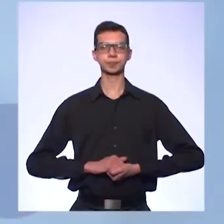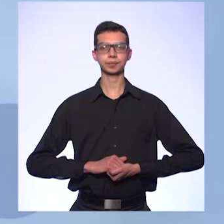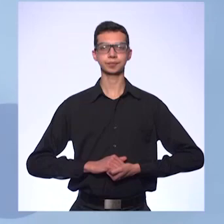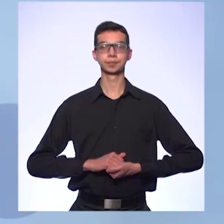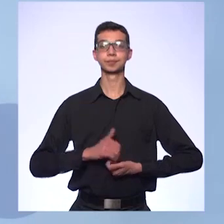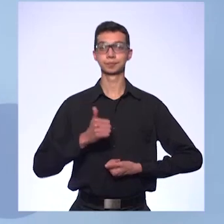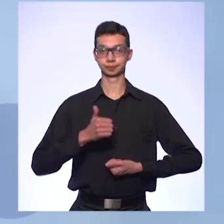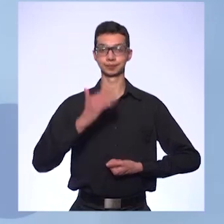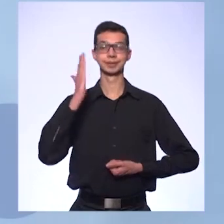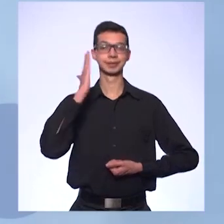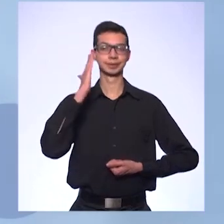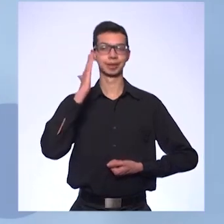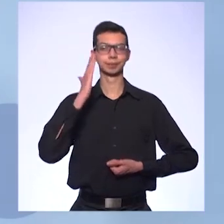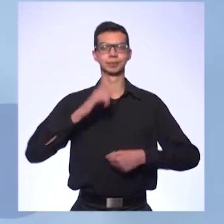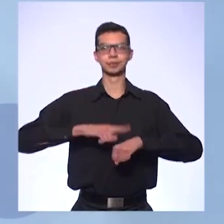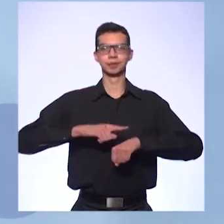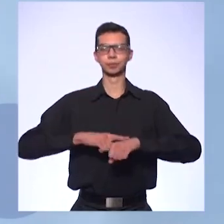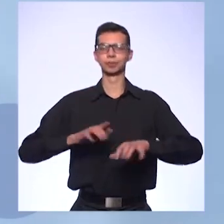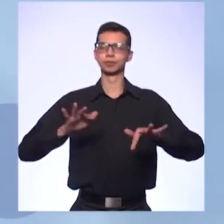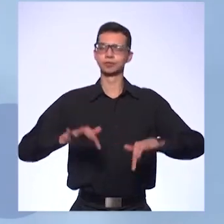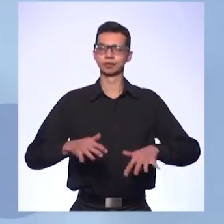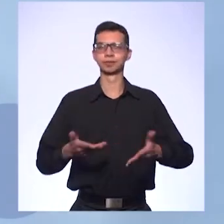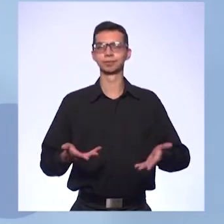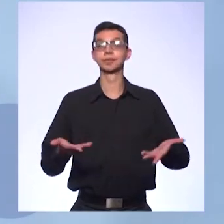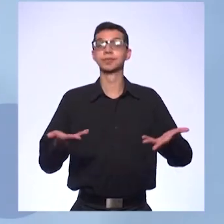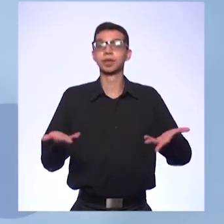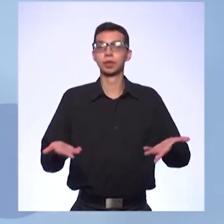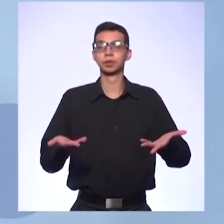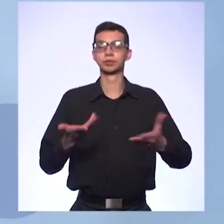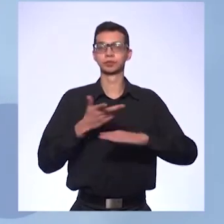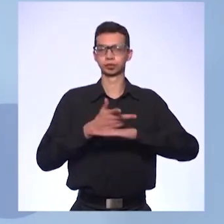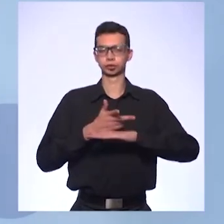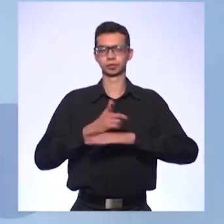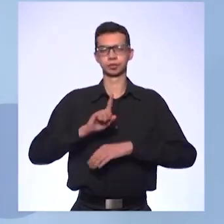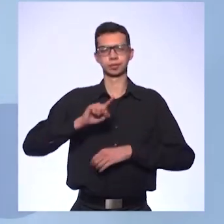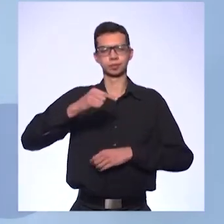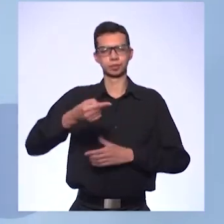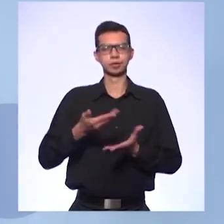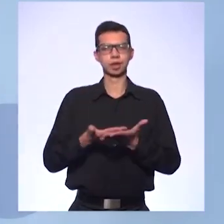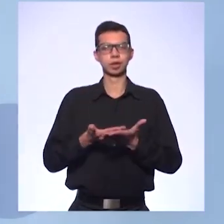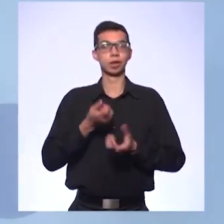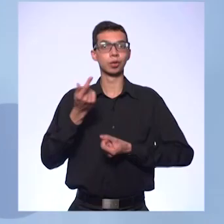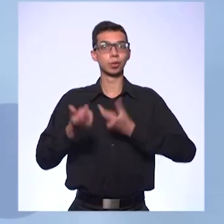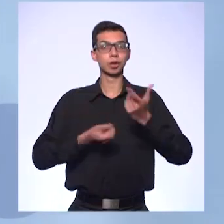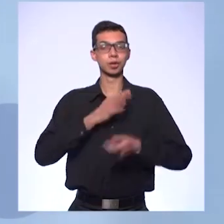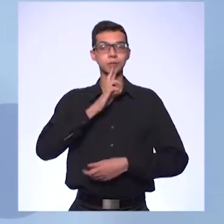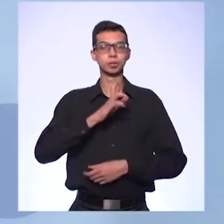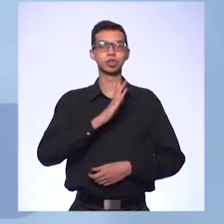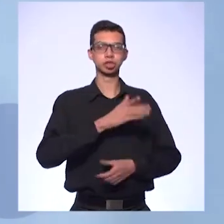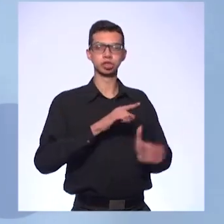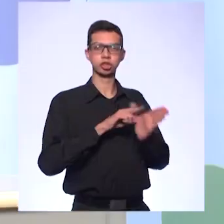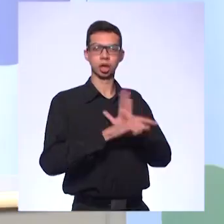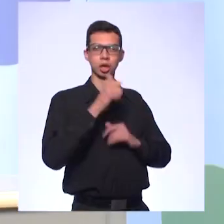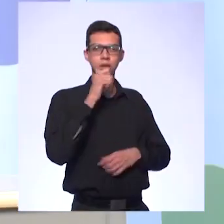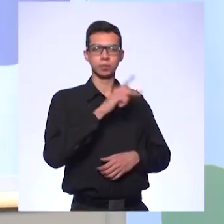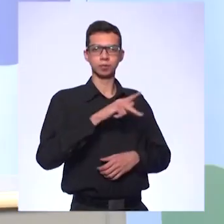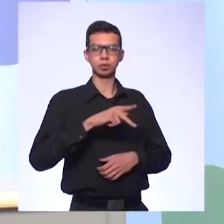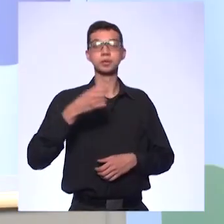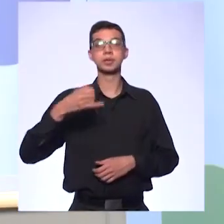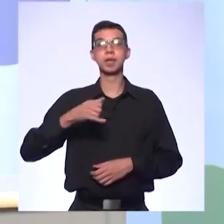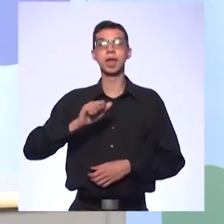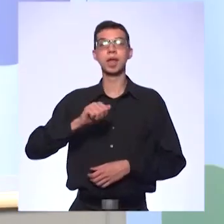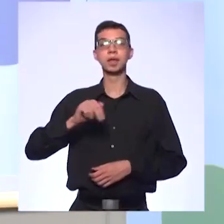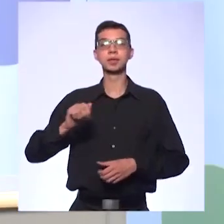A gente sabe que está acabando o tempo, então a gente vai retomar esse vídeo em aulas futuras, né? Alguns já responderam, né, Antônia? Já a Ana Caroline respondeu que ela